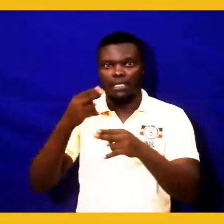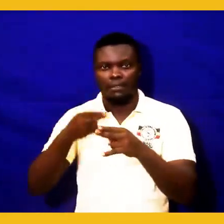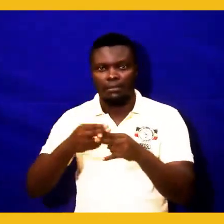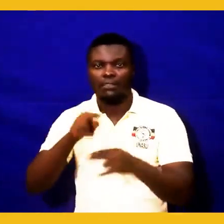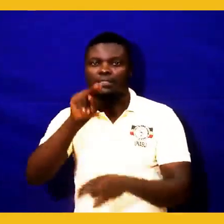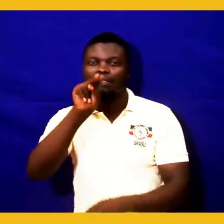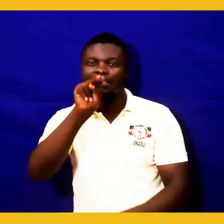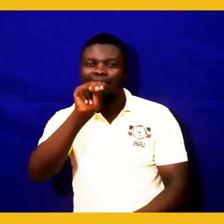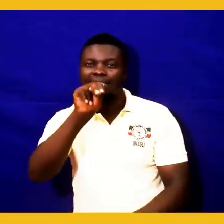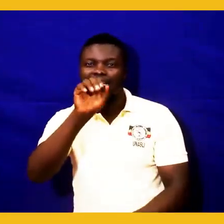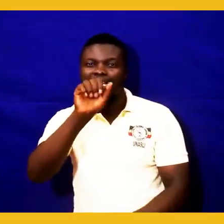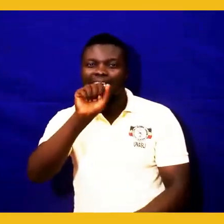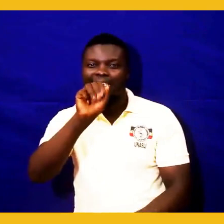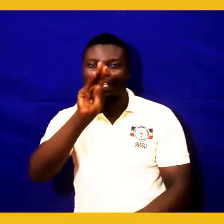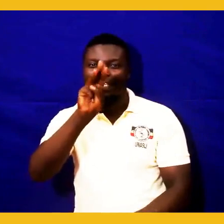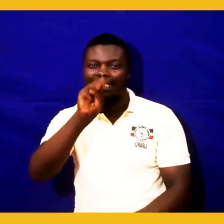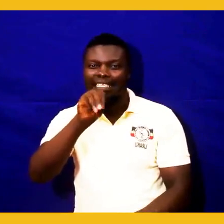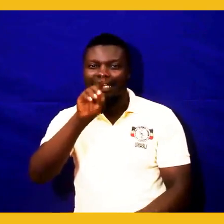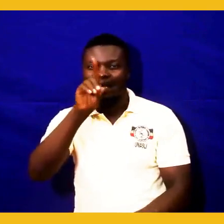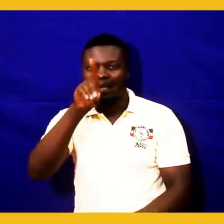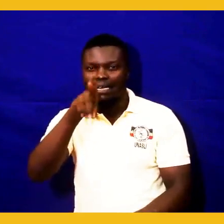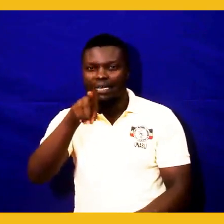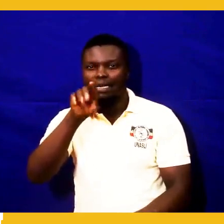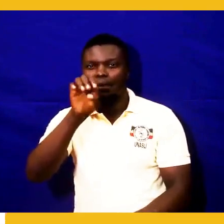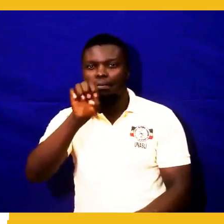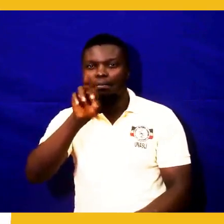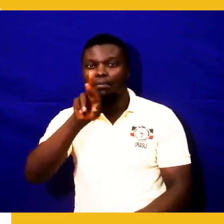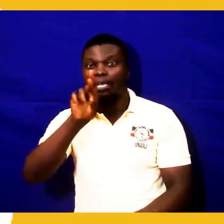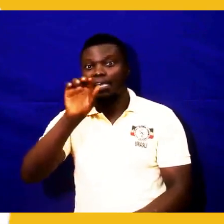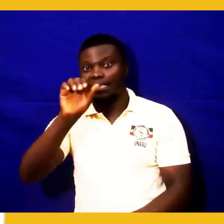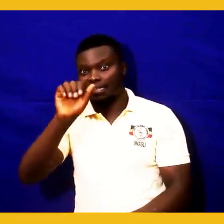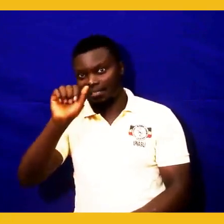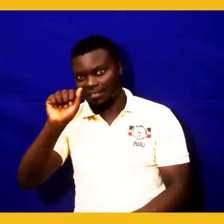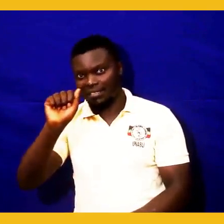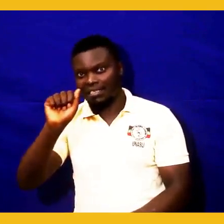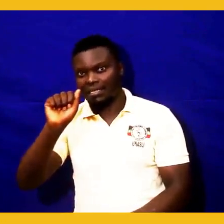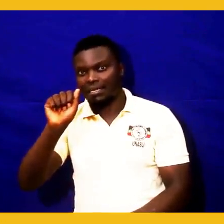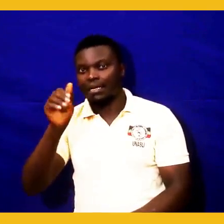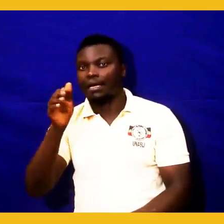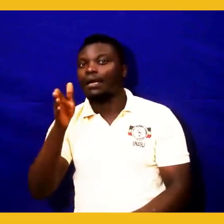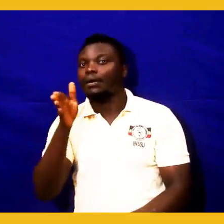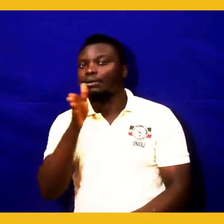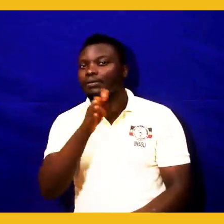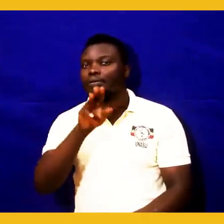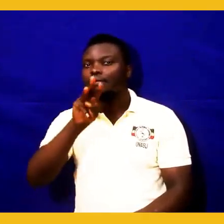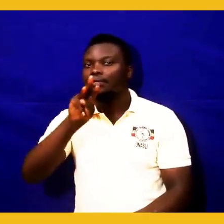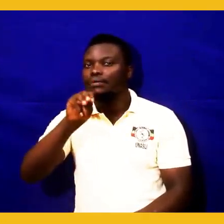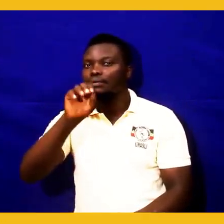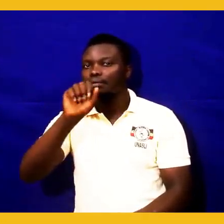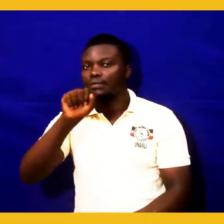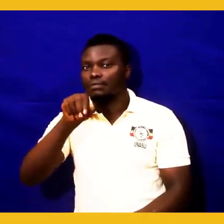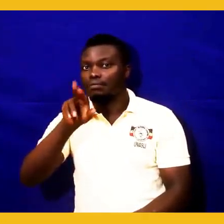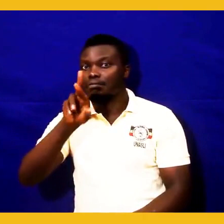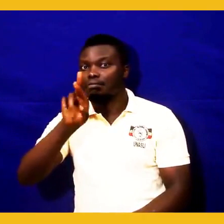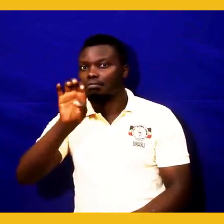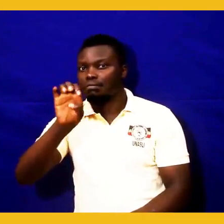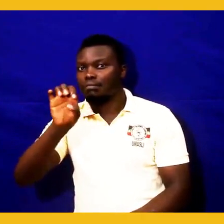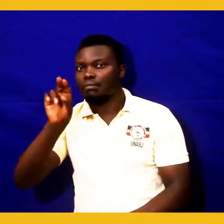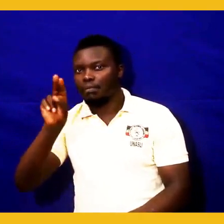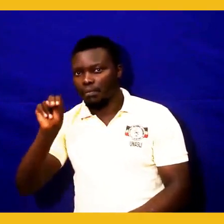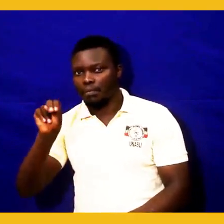name is Nampela Marine, and together with my friend